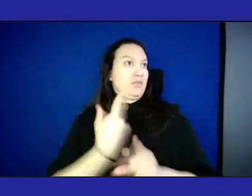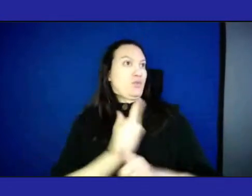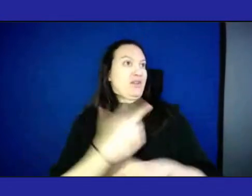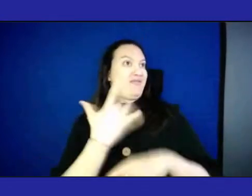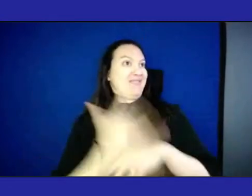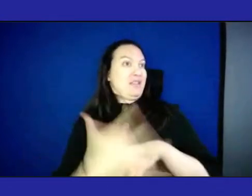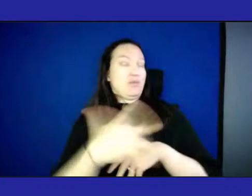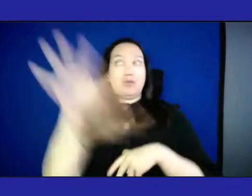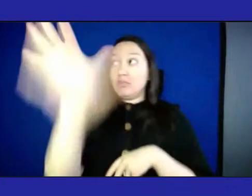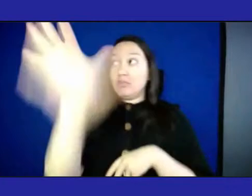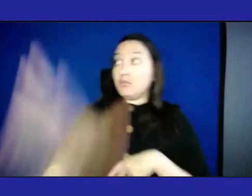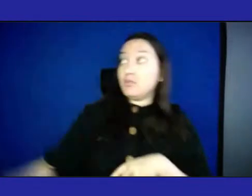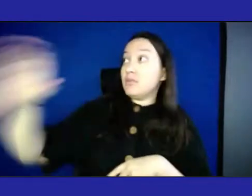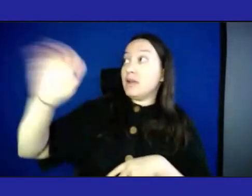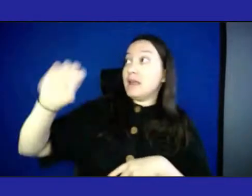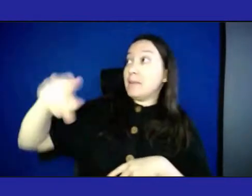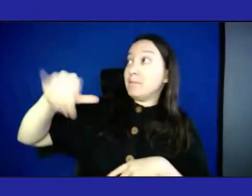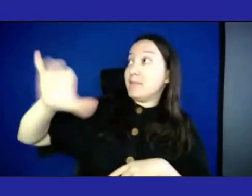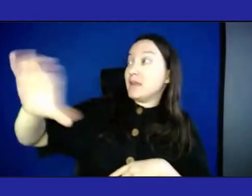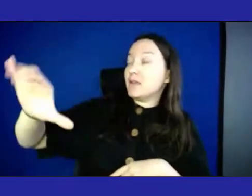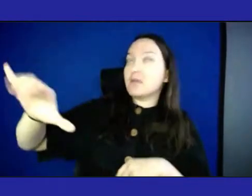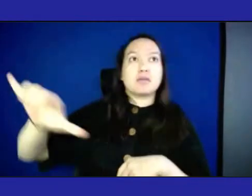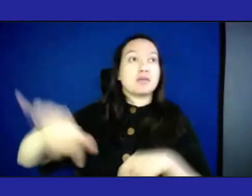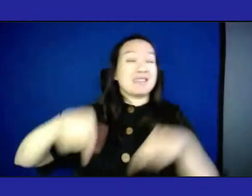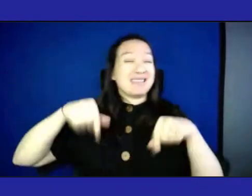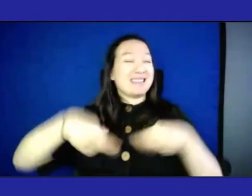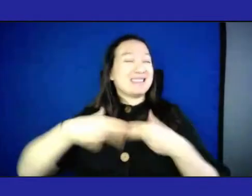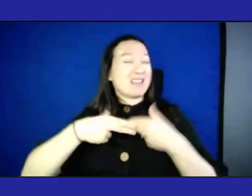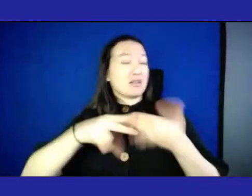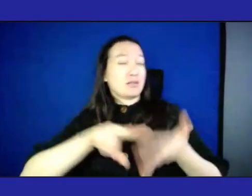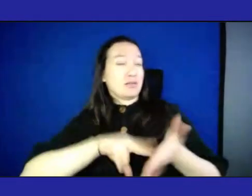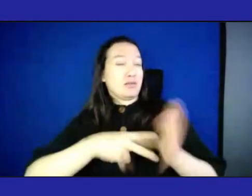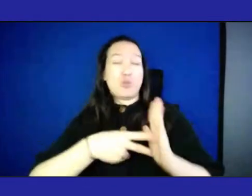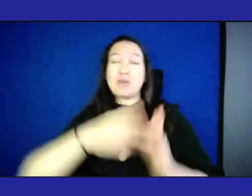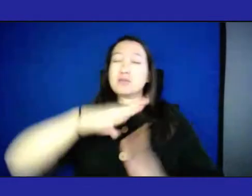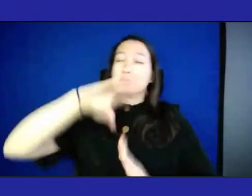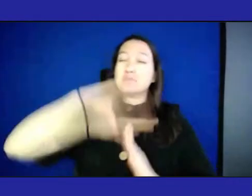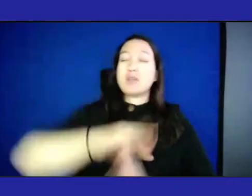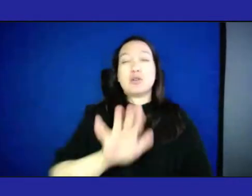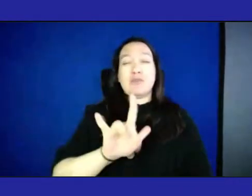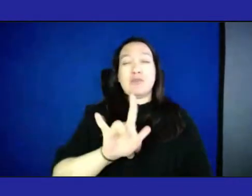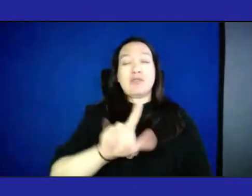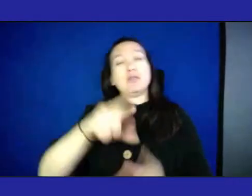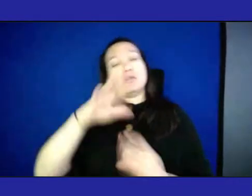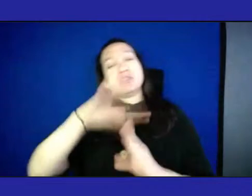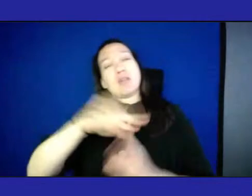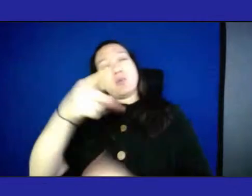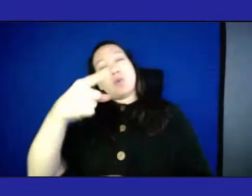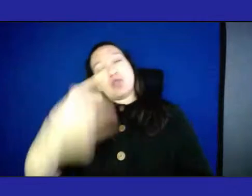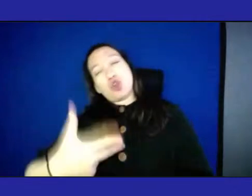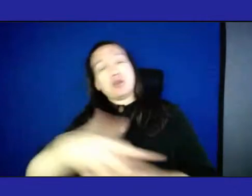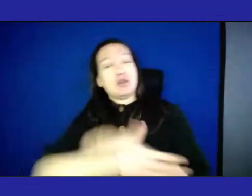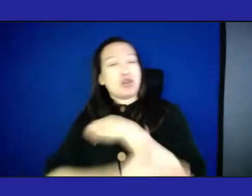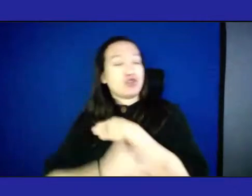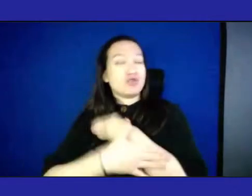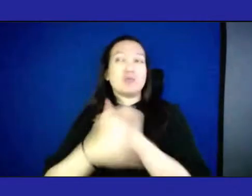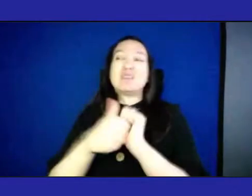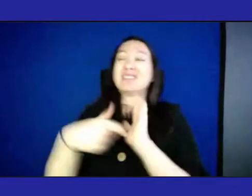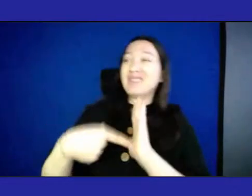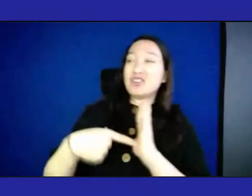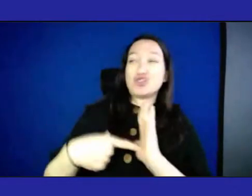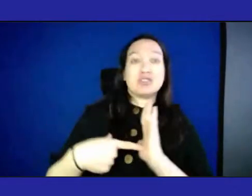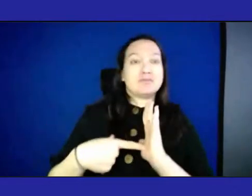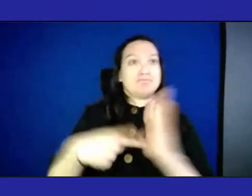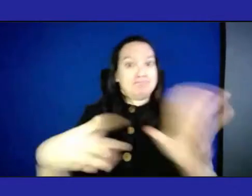the Epic ecosystem. And what this slide is showing, that we're in the top 25, top third of the country nationally on the features that were